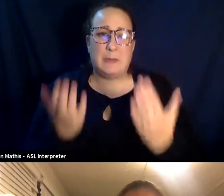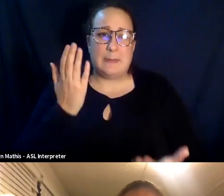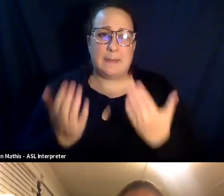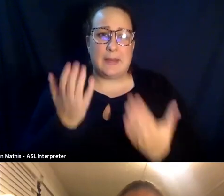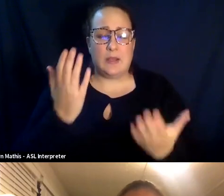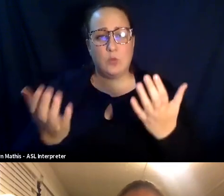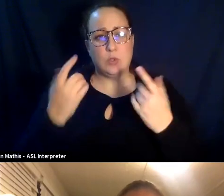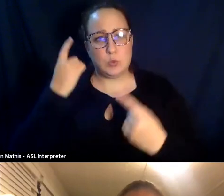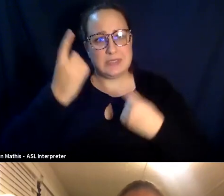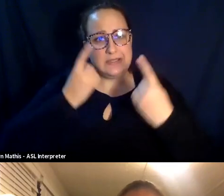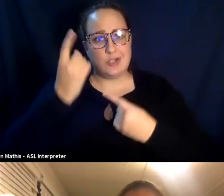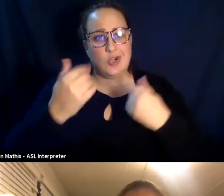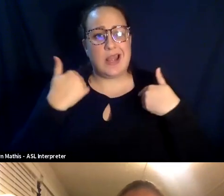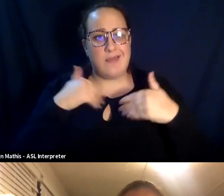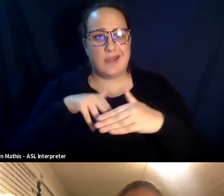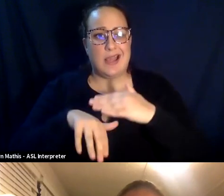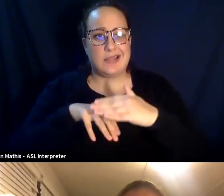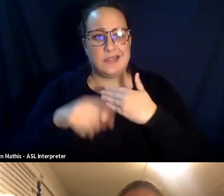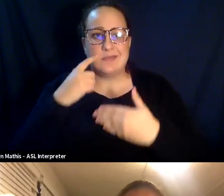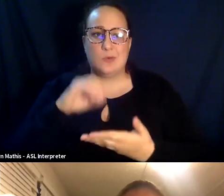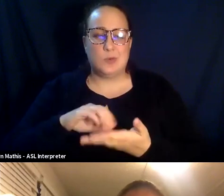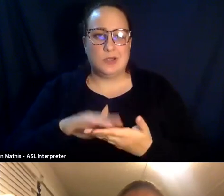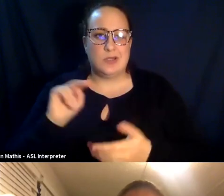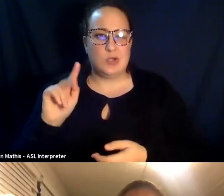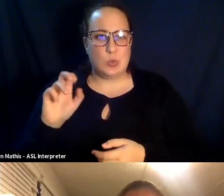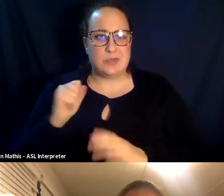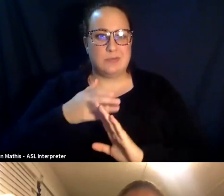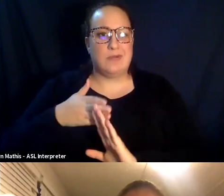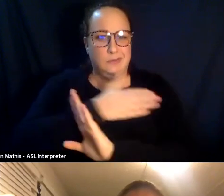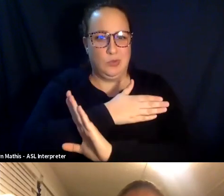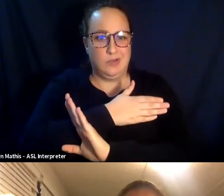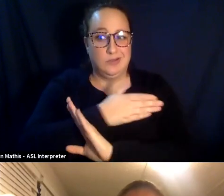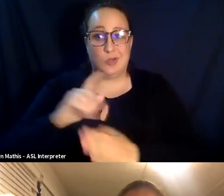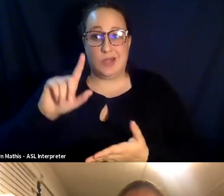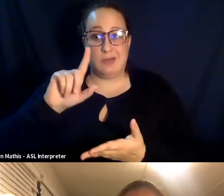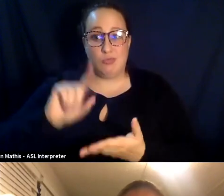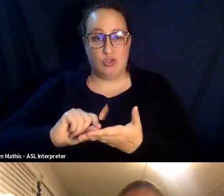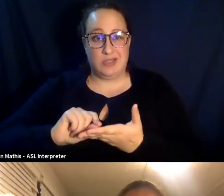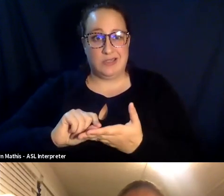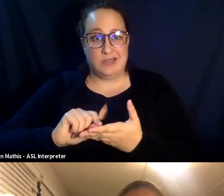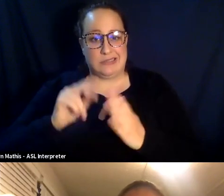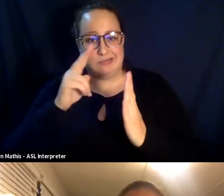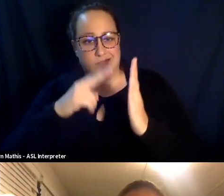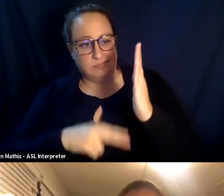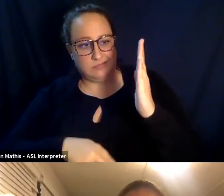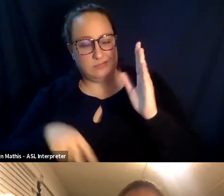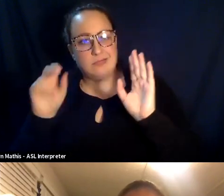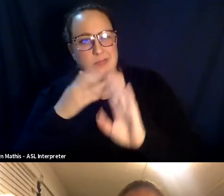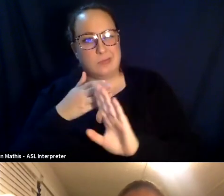having access to notes beforehand. So then they can print out the notes and preview what's going to